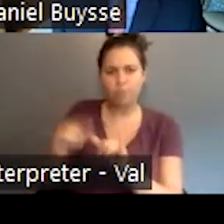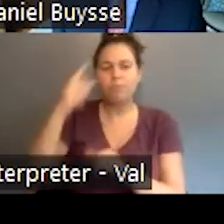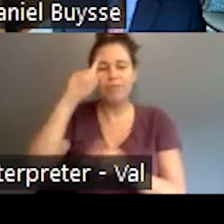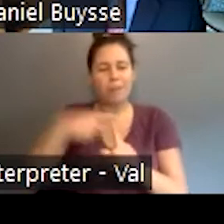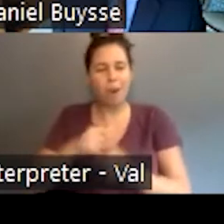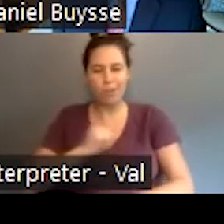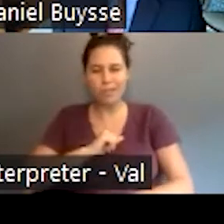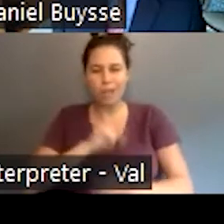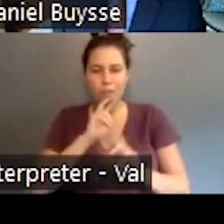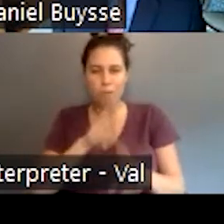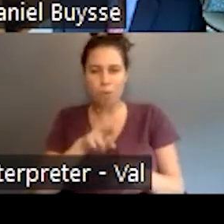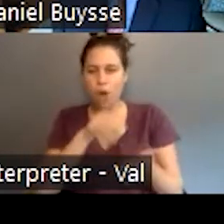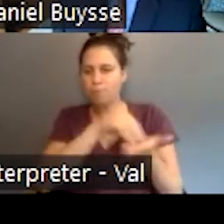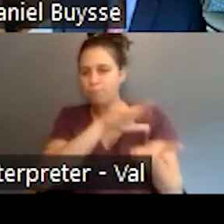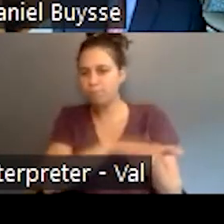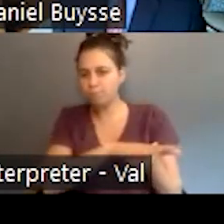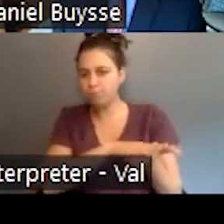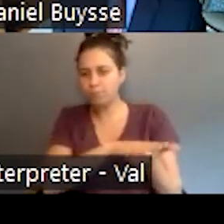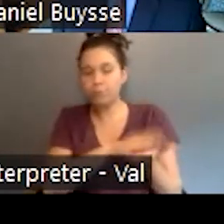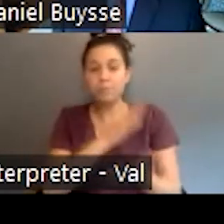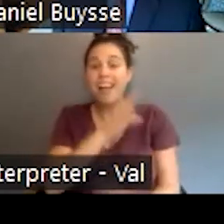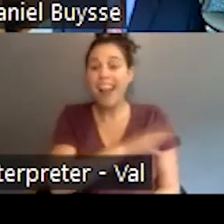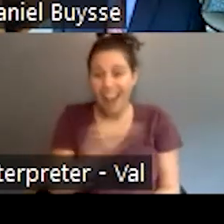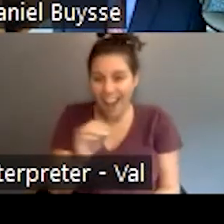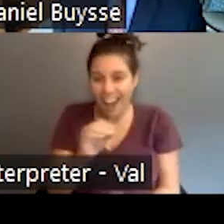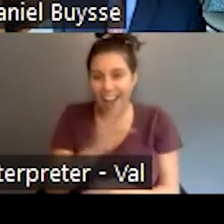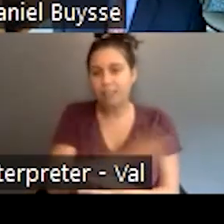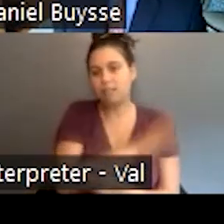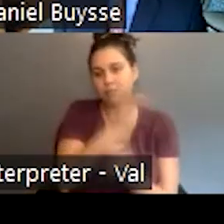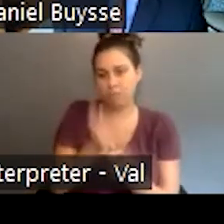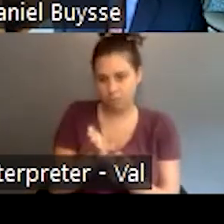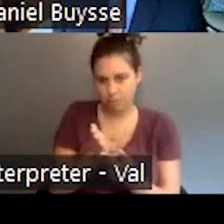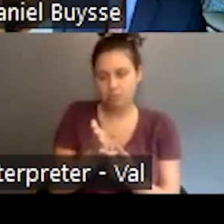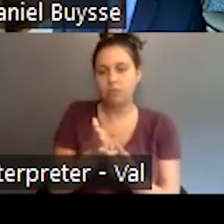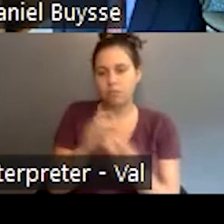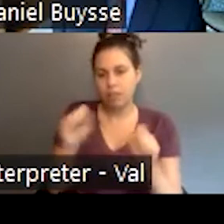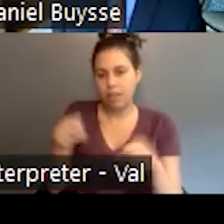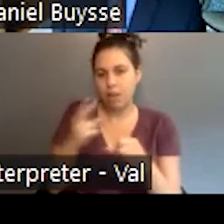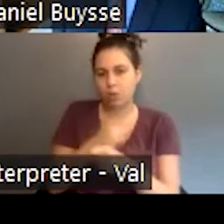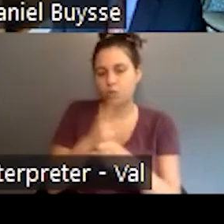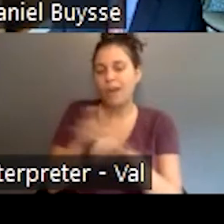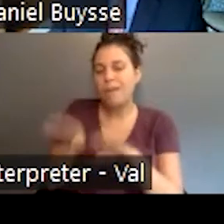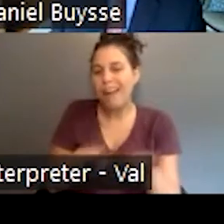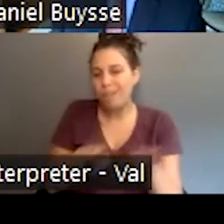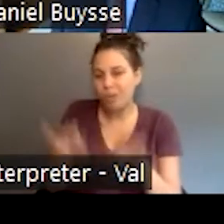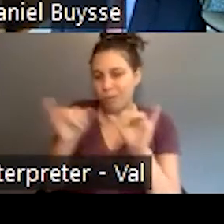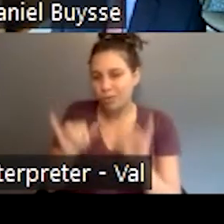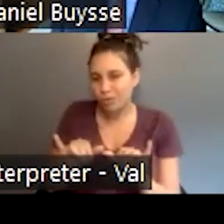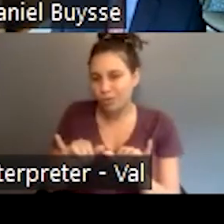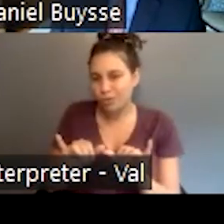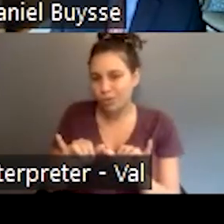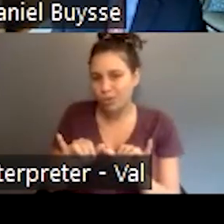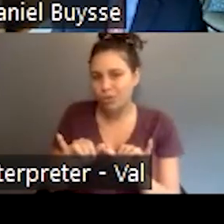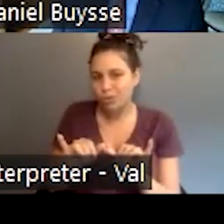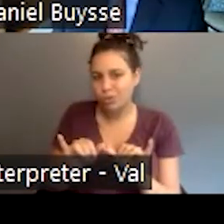experiential dimension, but we can measure multidimensional sleep health using behavioral measures such as actigraphy, or